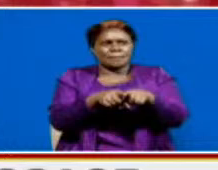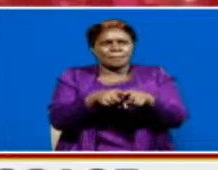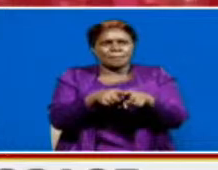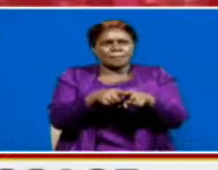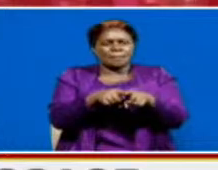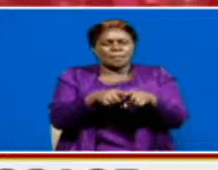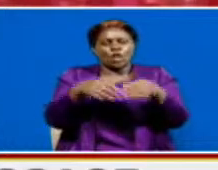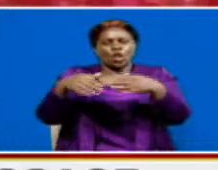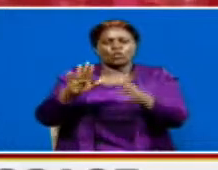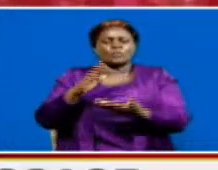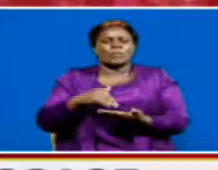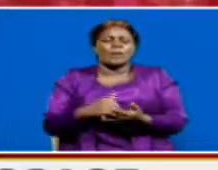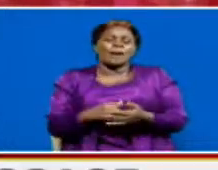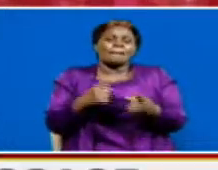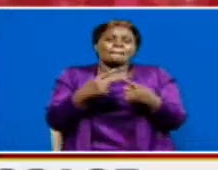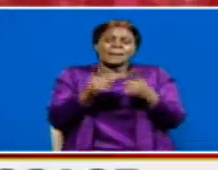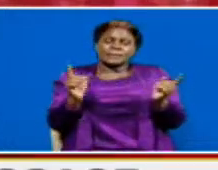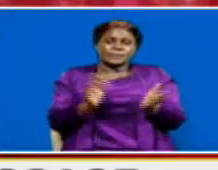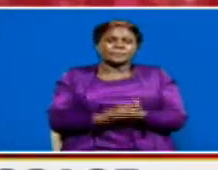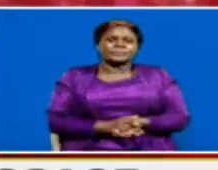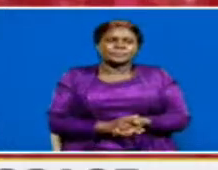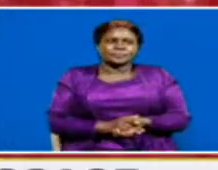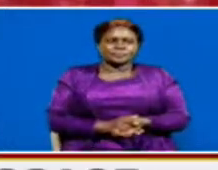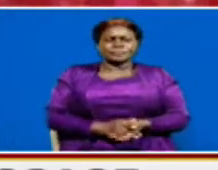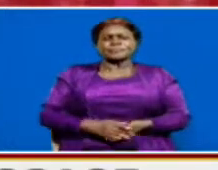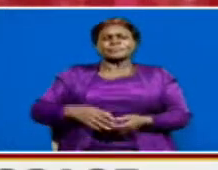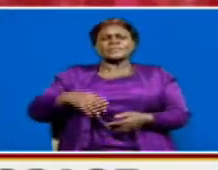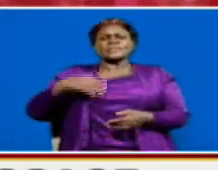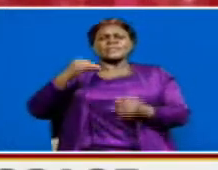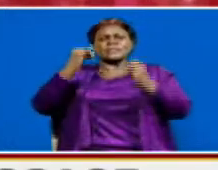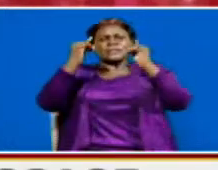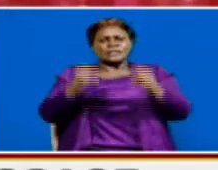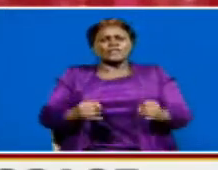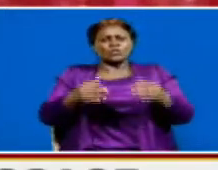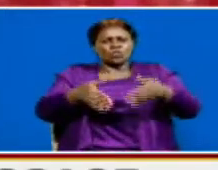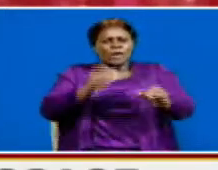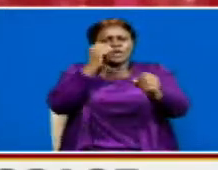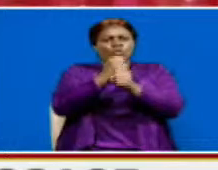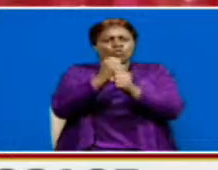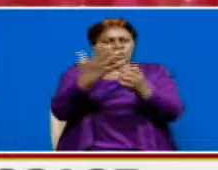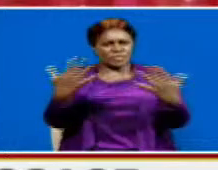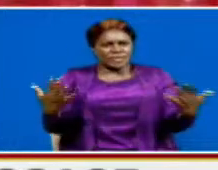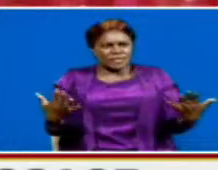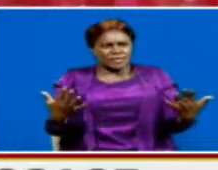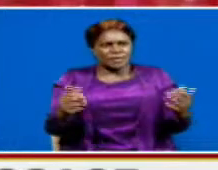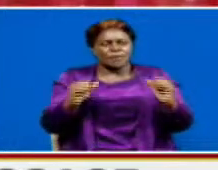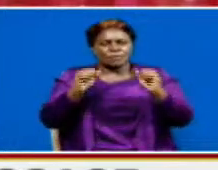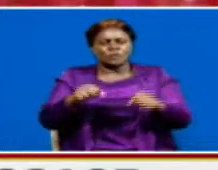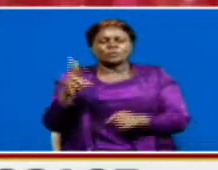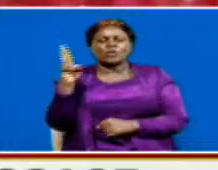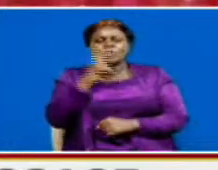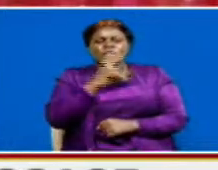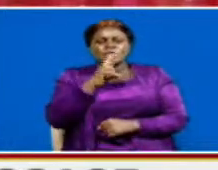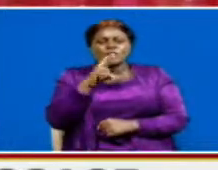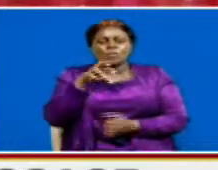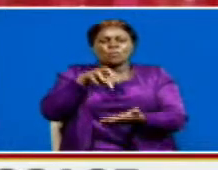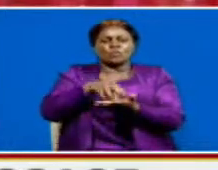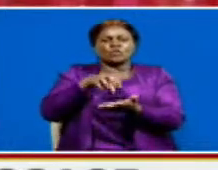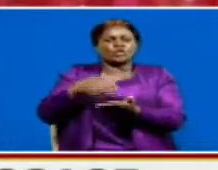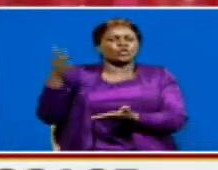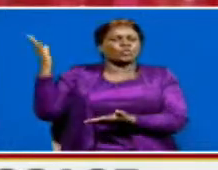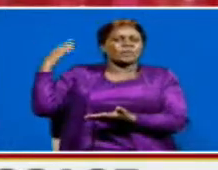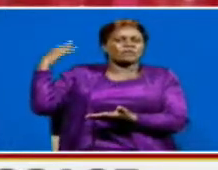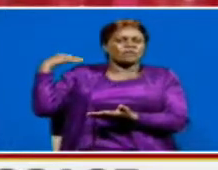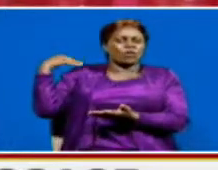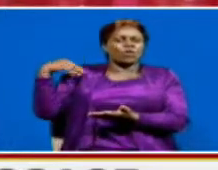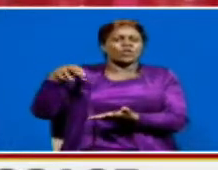losers. Yet, every new way of doing things can threaten the privileges of a